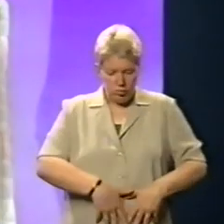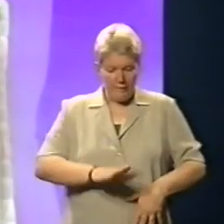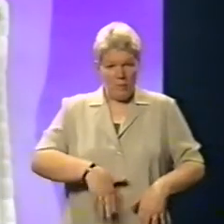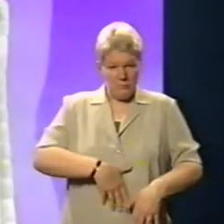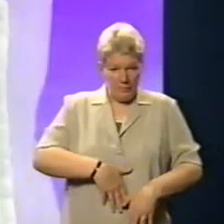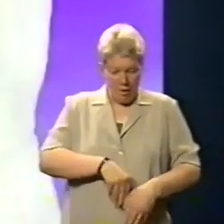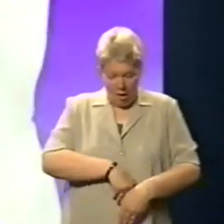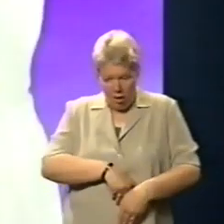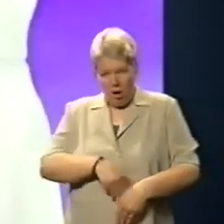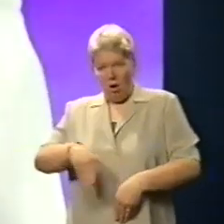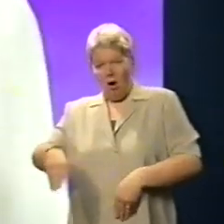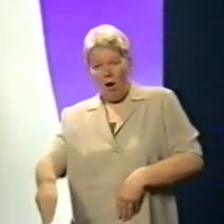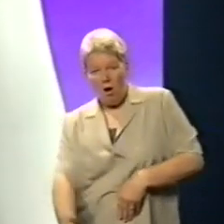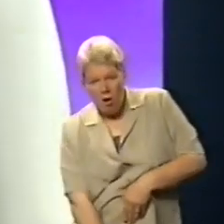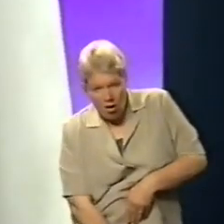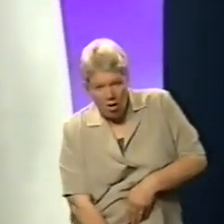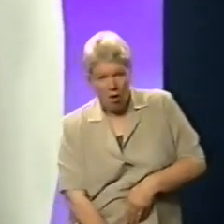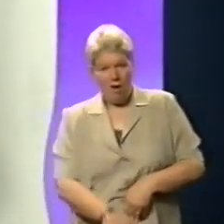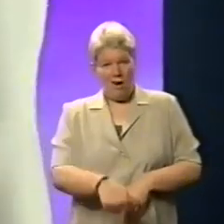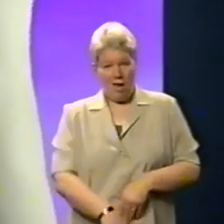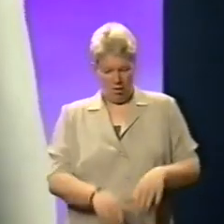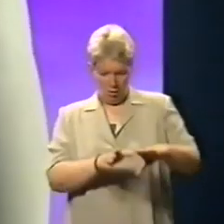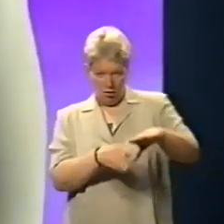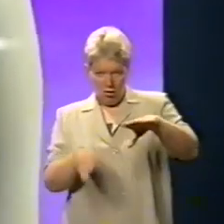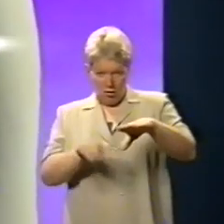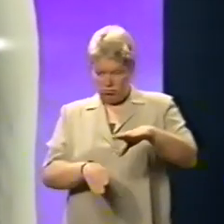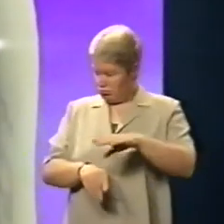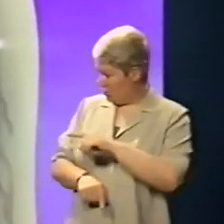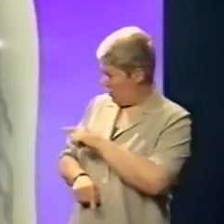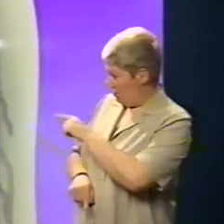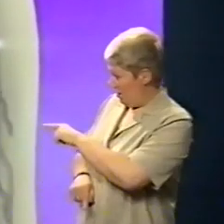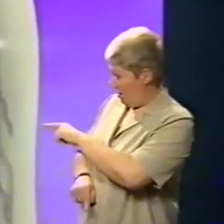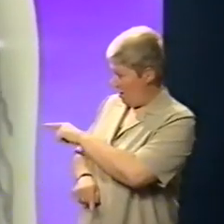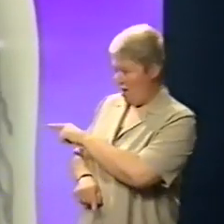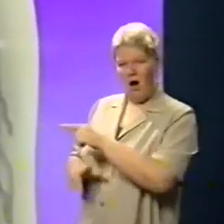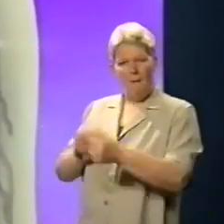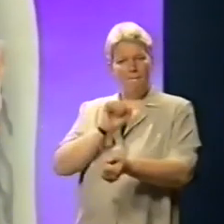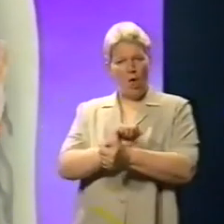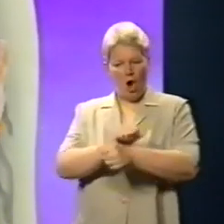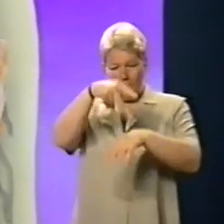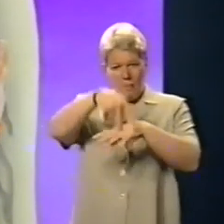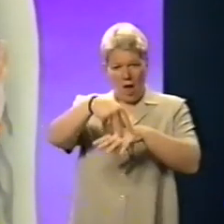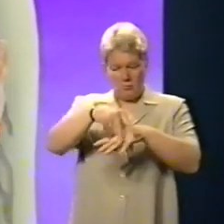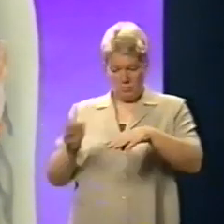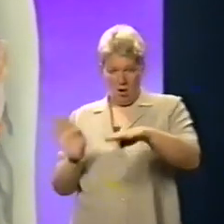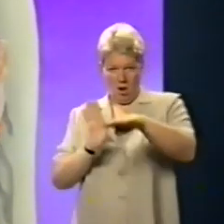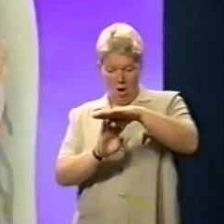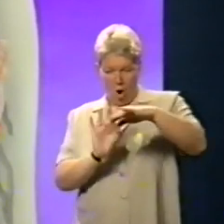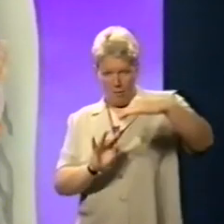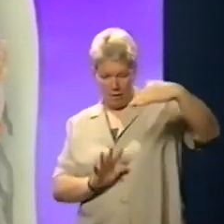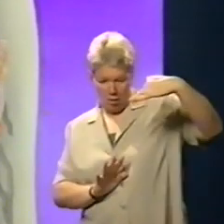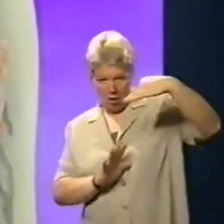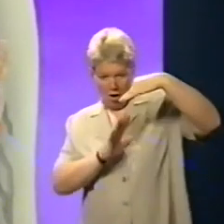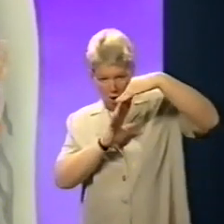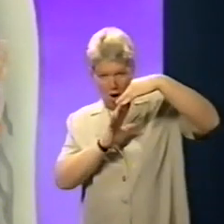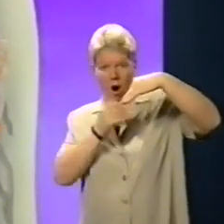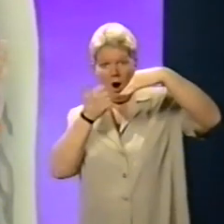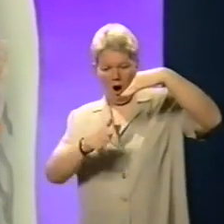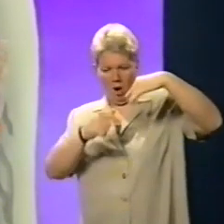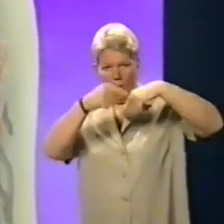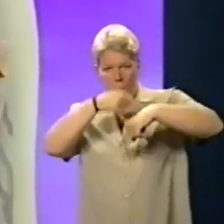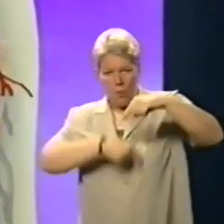transplant this membrane into her lower leg where the blood flow is blocked. By joining up the arteries and veins, he aims to stimulate the